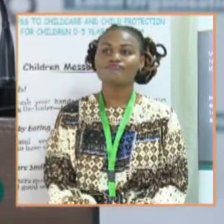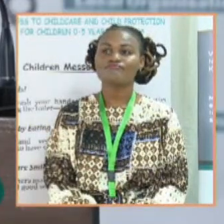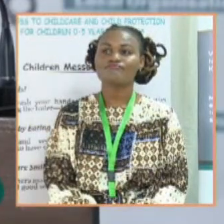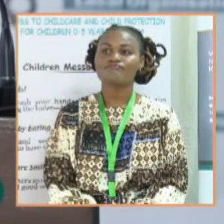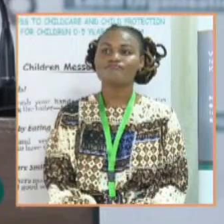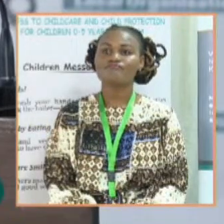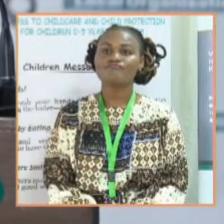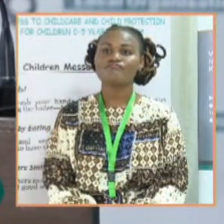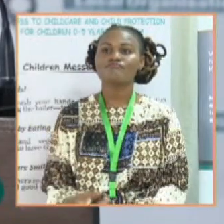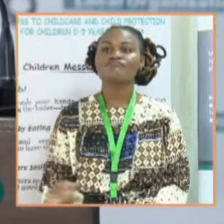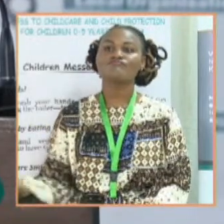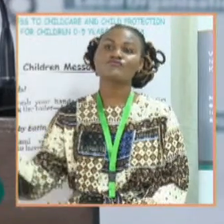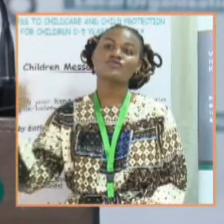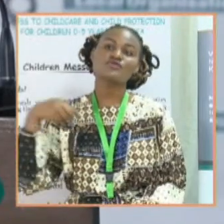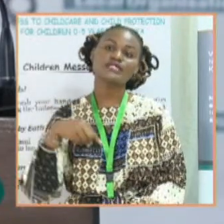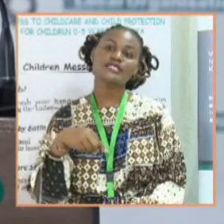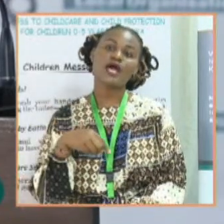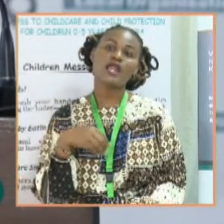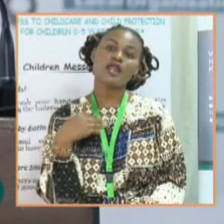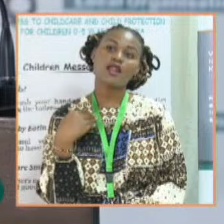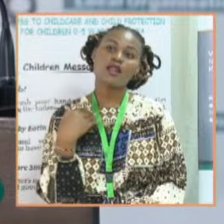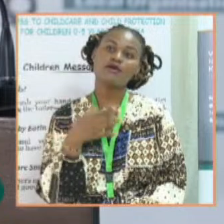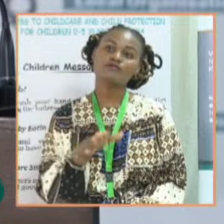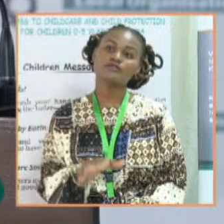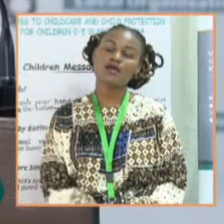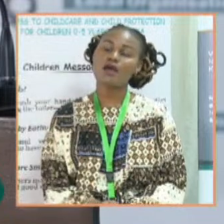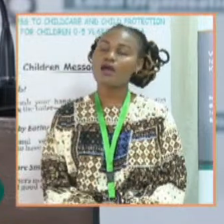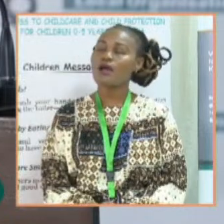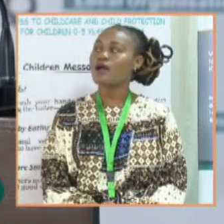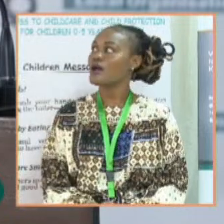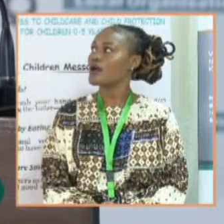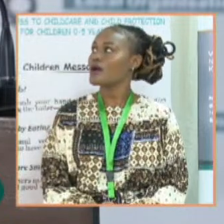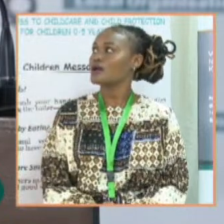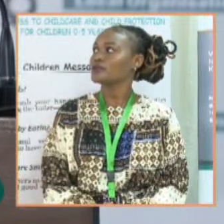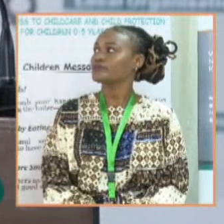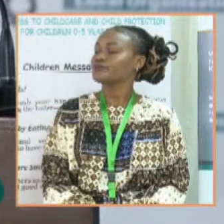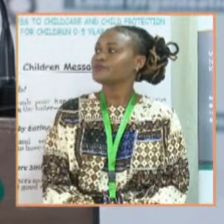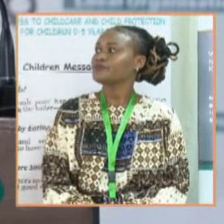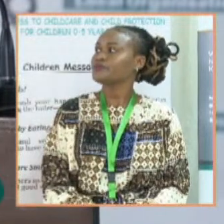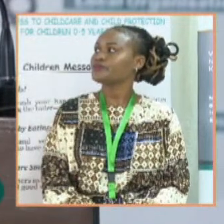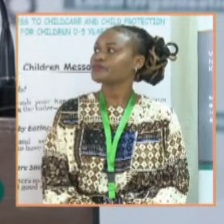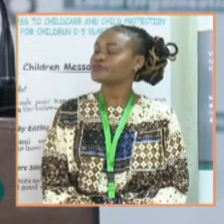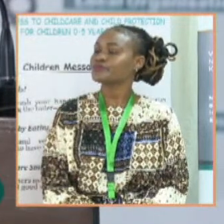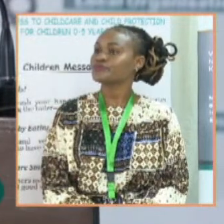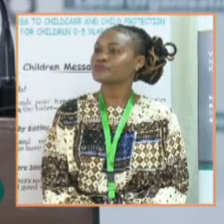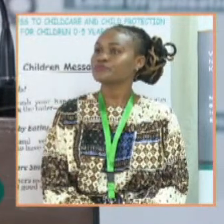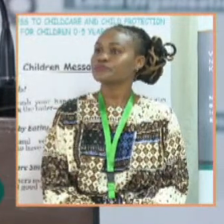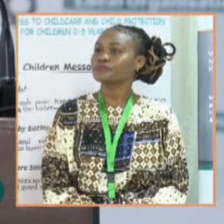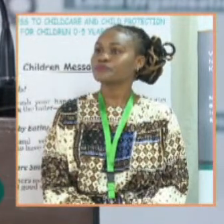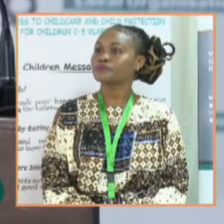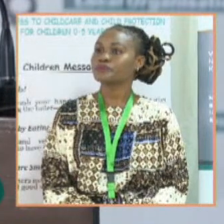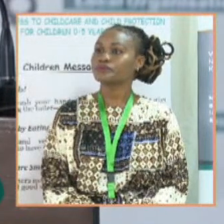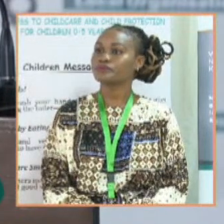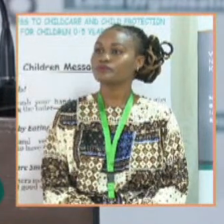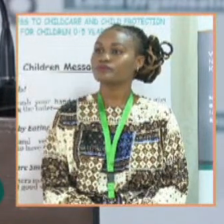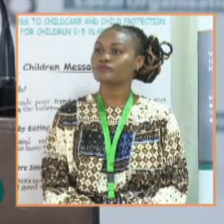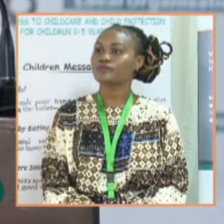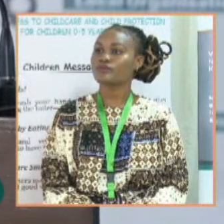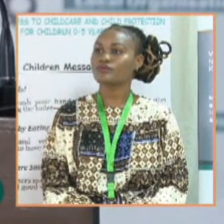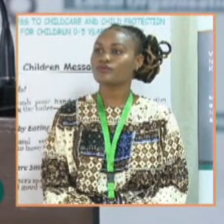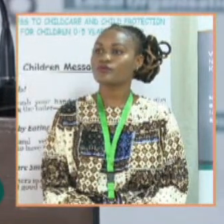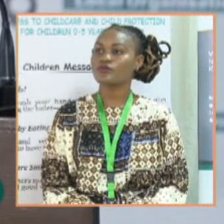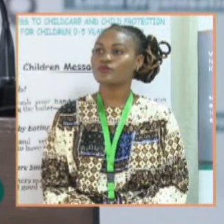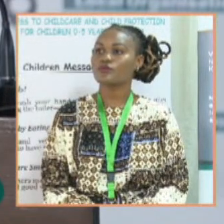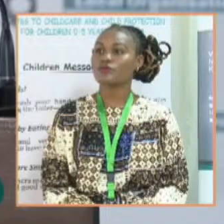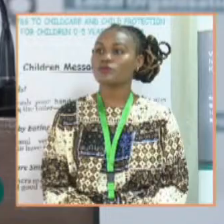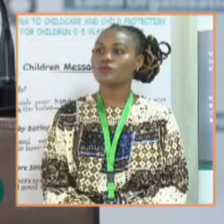here after we have parallel session 1, which was ideally supposed to run till 10:30, and we are short